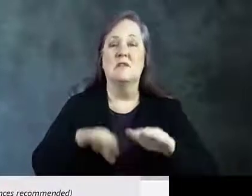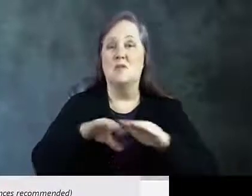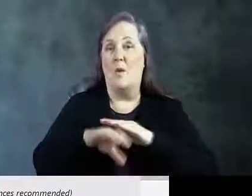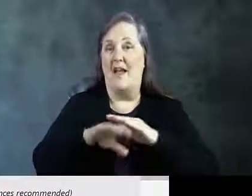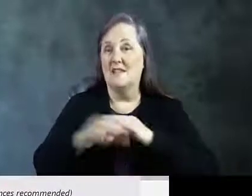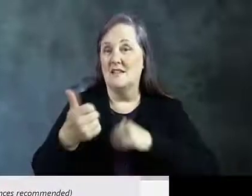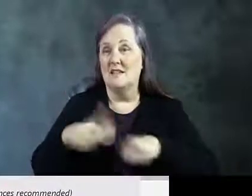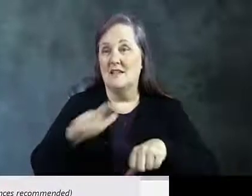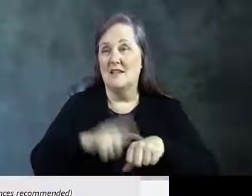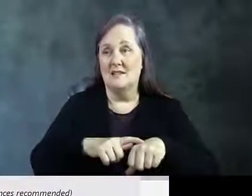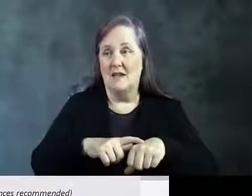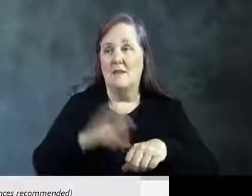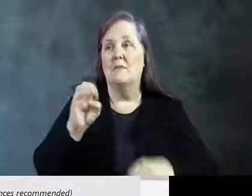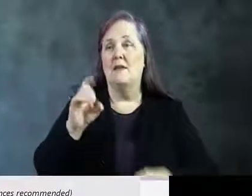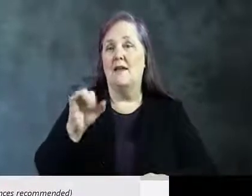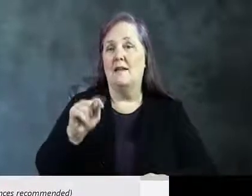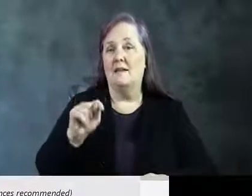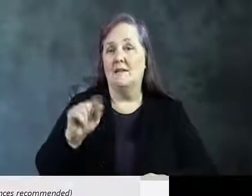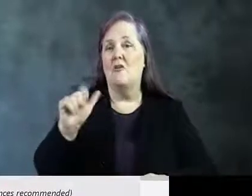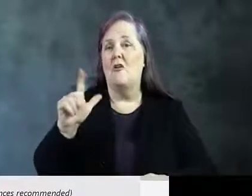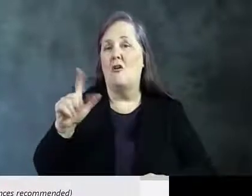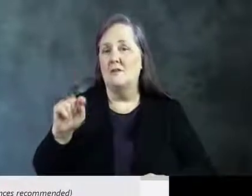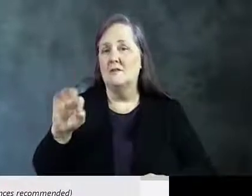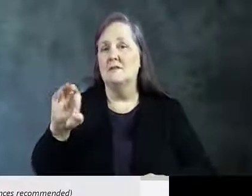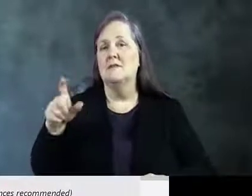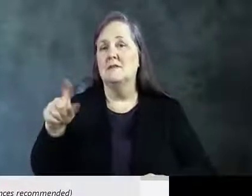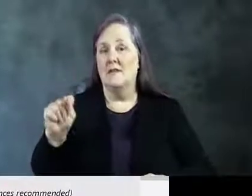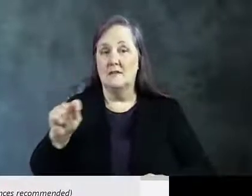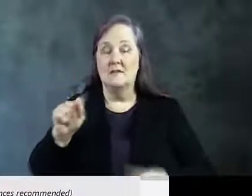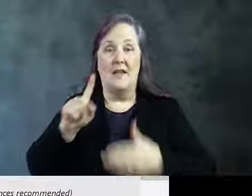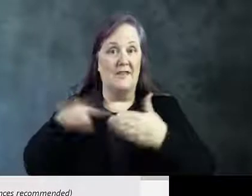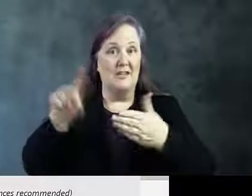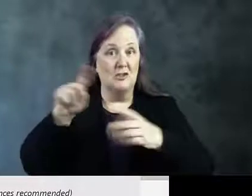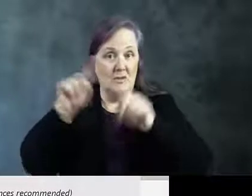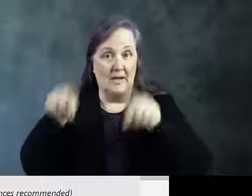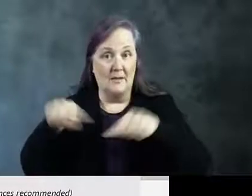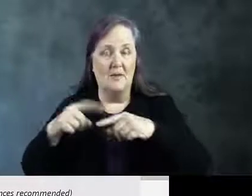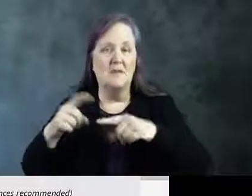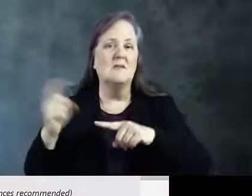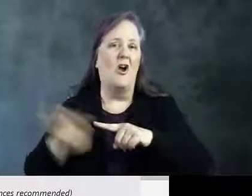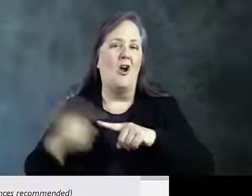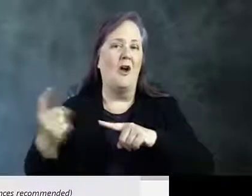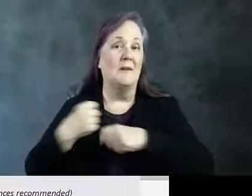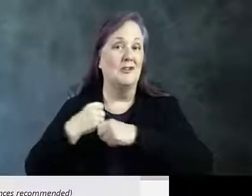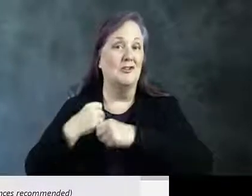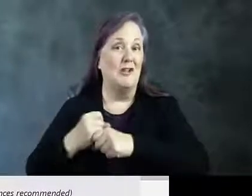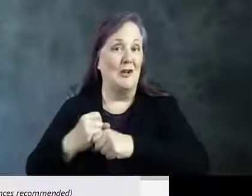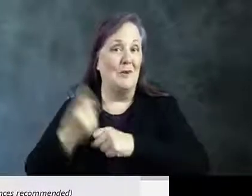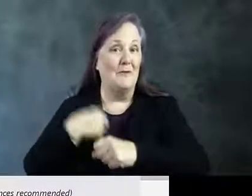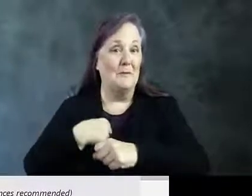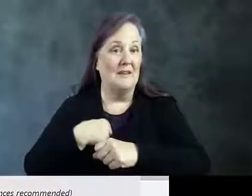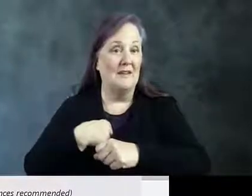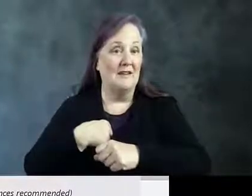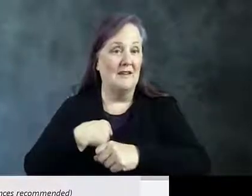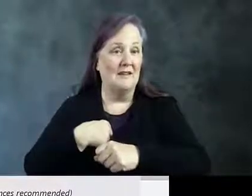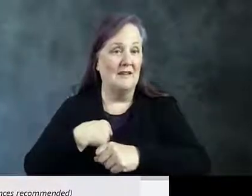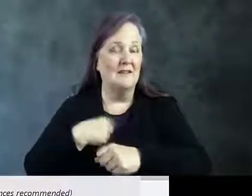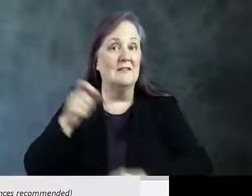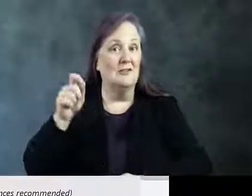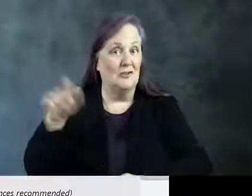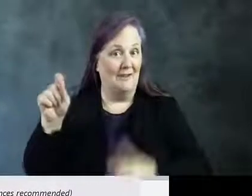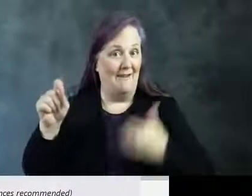clicking Edit alt text. And then there's a checkbox that says automatically generate alt text for me, and that checkbox is